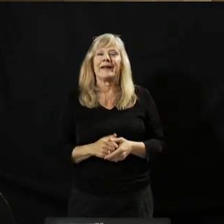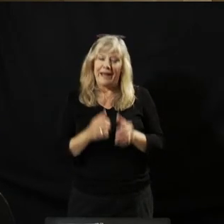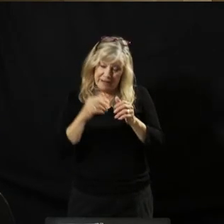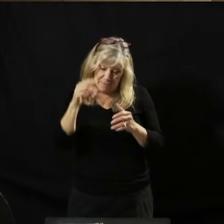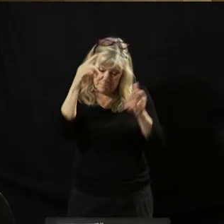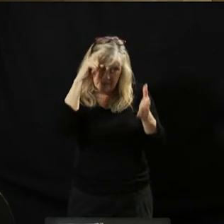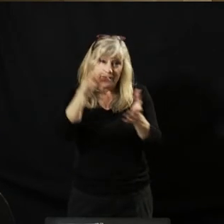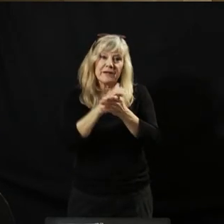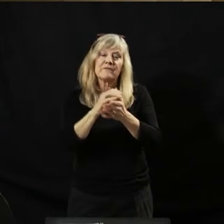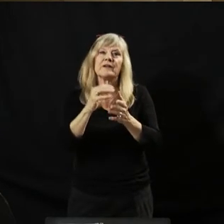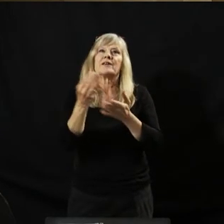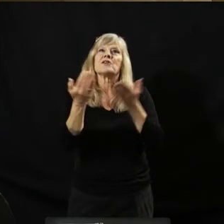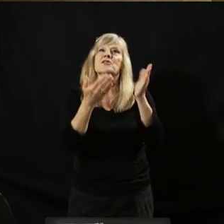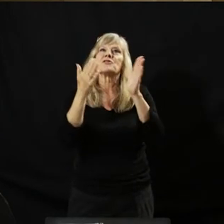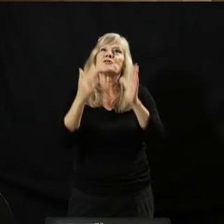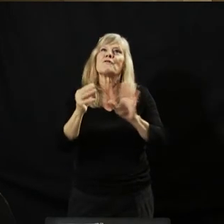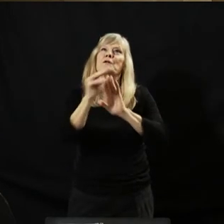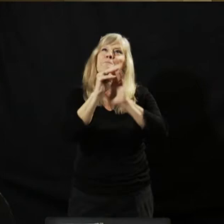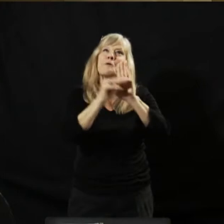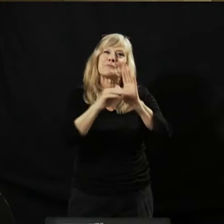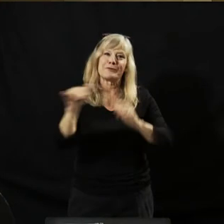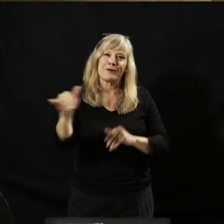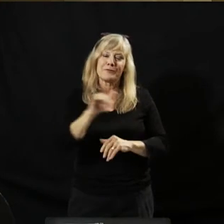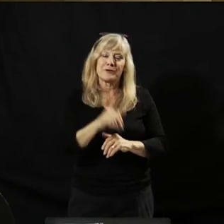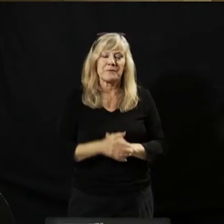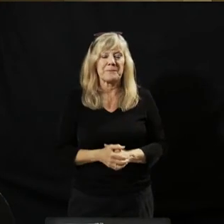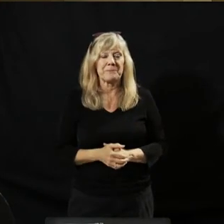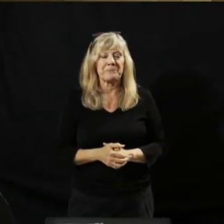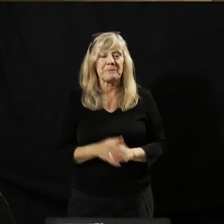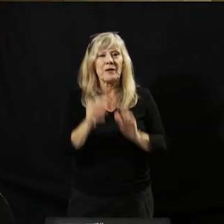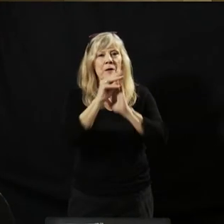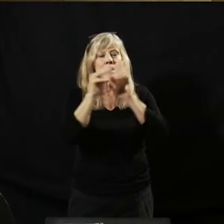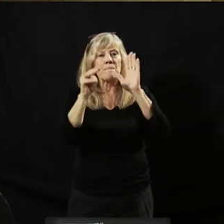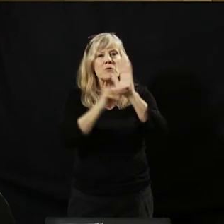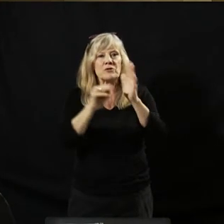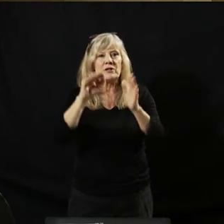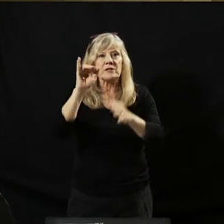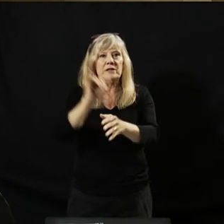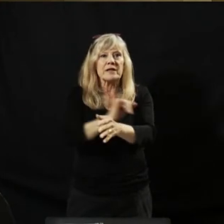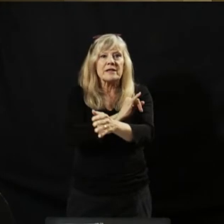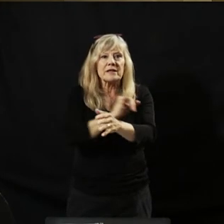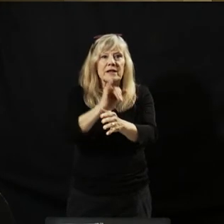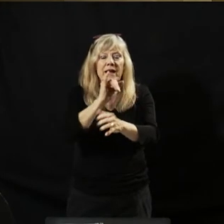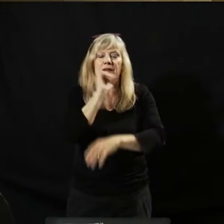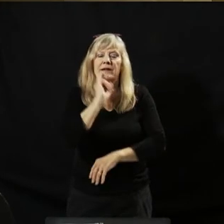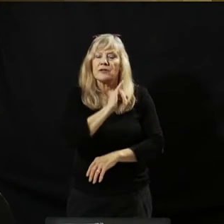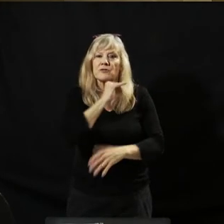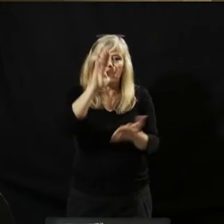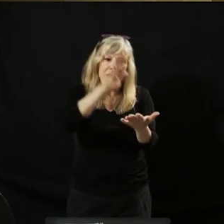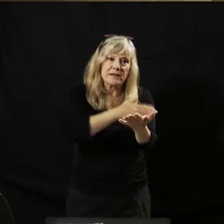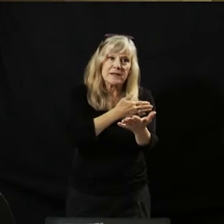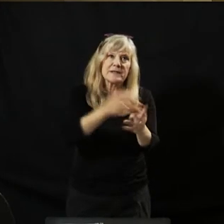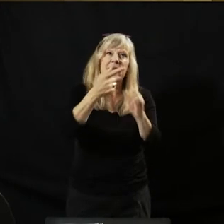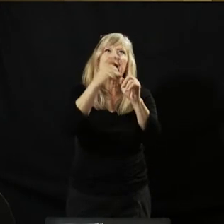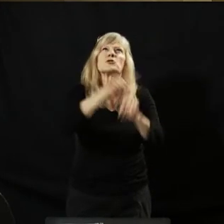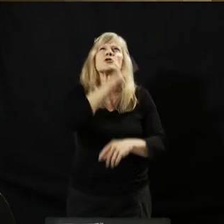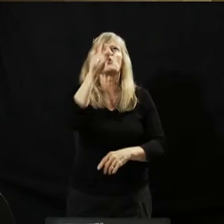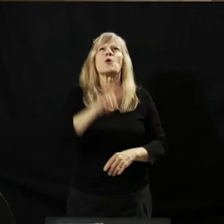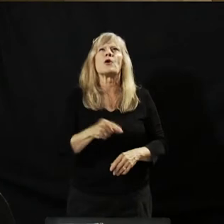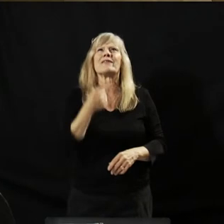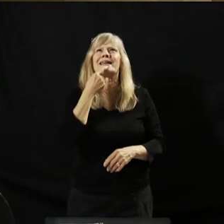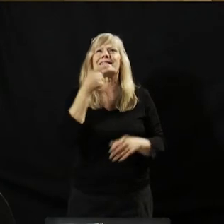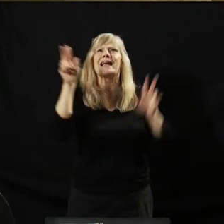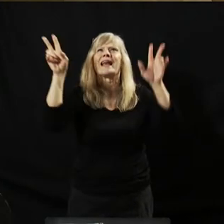Moses. Then Moses and the Israelites sang this song to the Lord. "I will sing to the